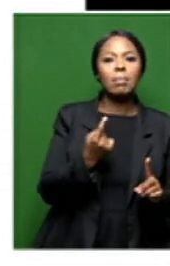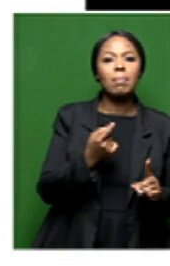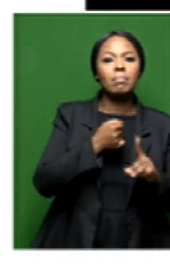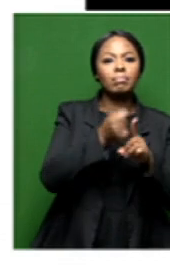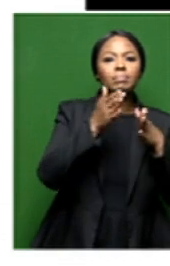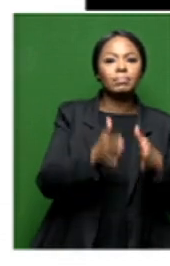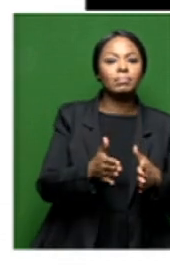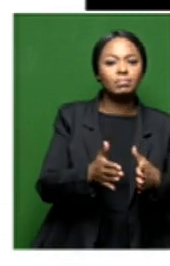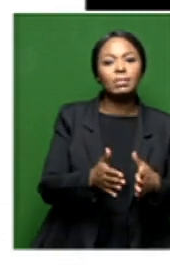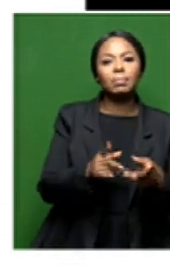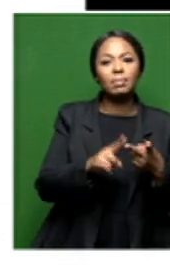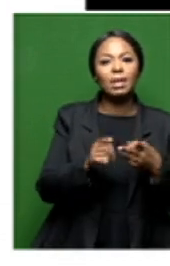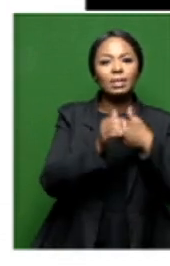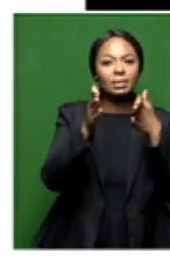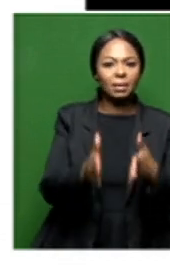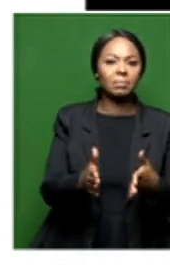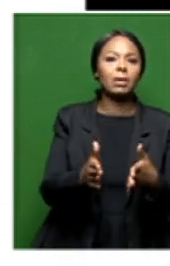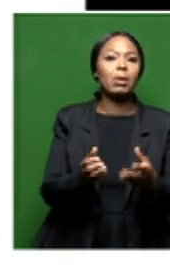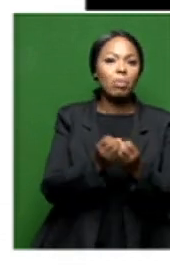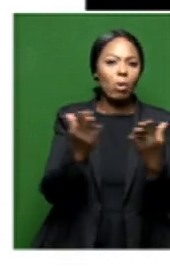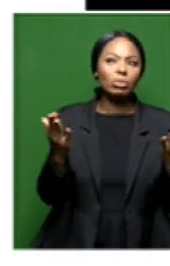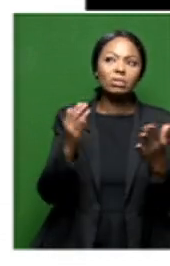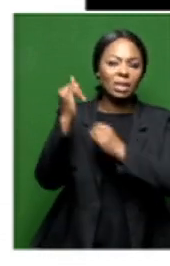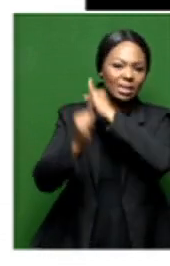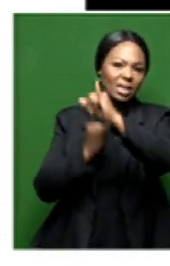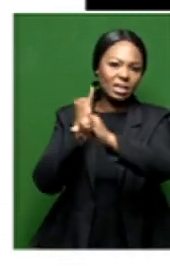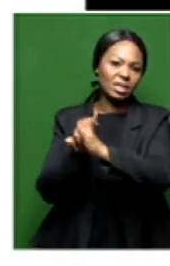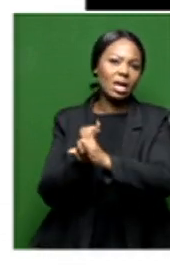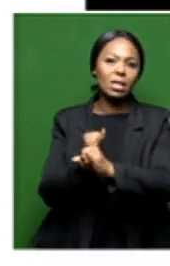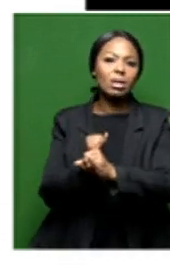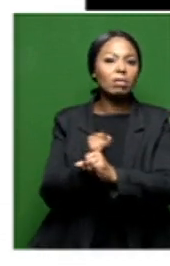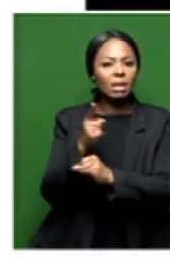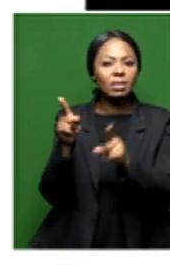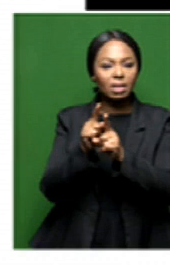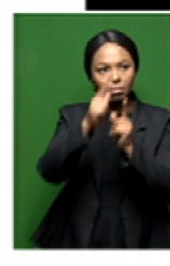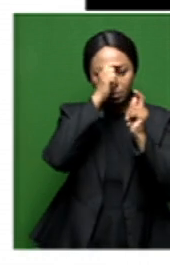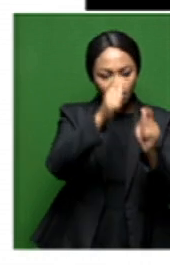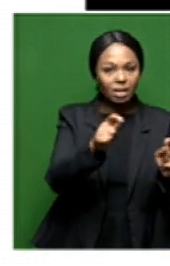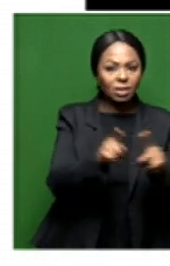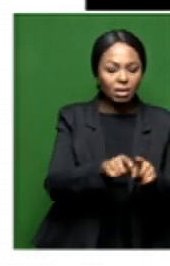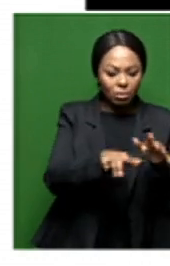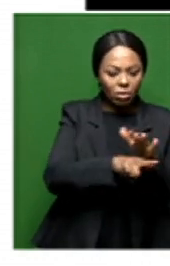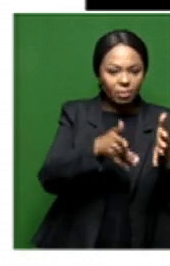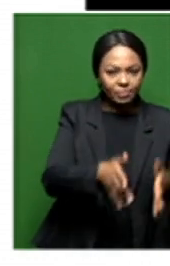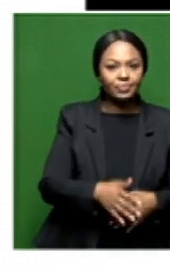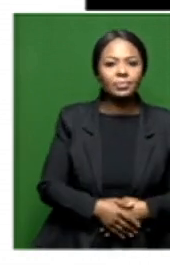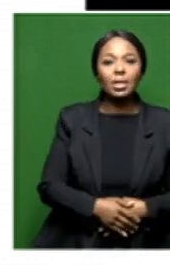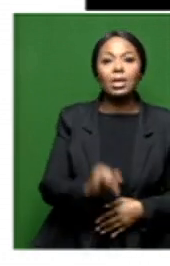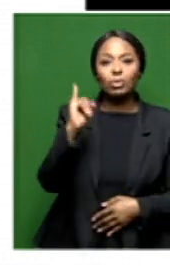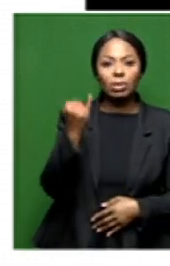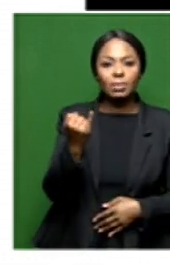was a global icon. And as we know, that Johannesburg was one of the cities where he served at the cathedral at St.